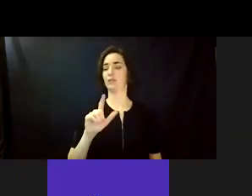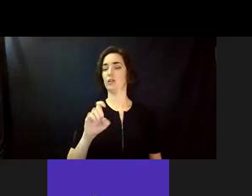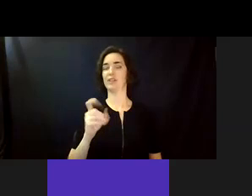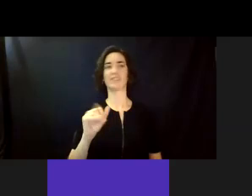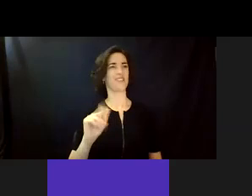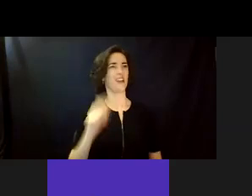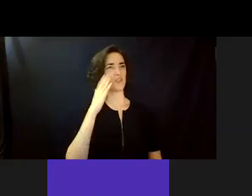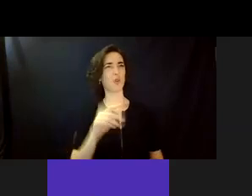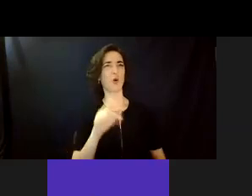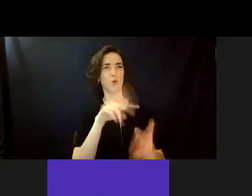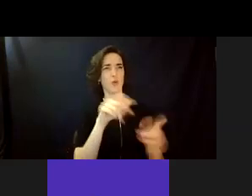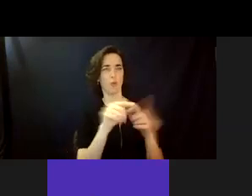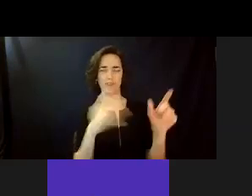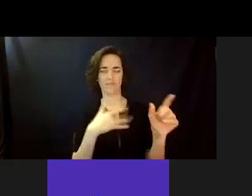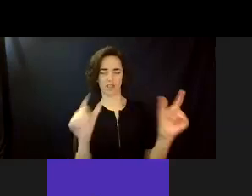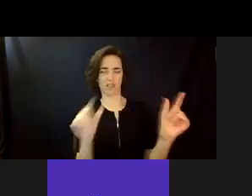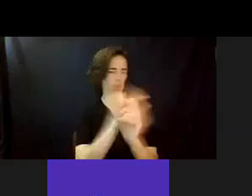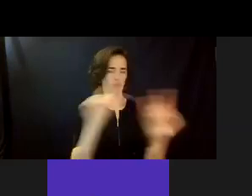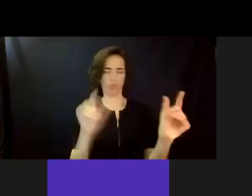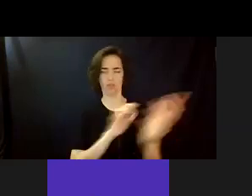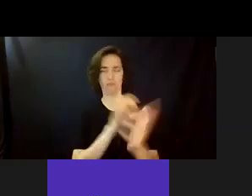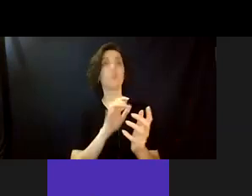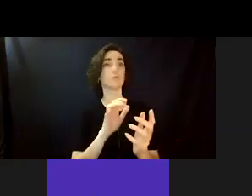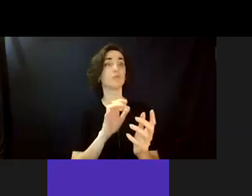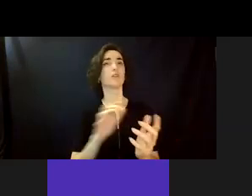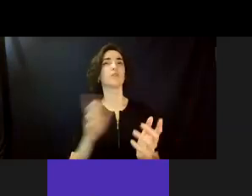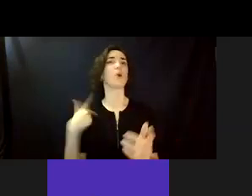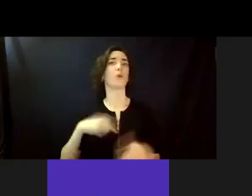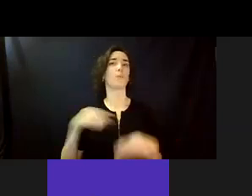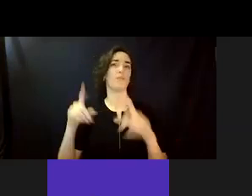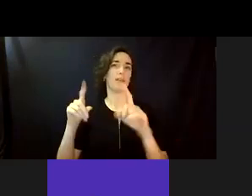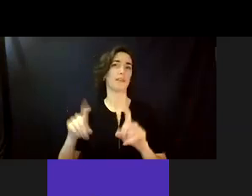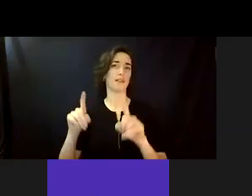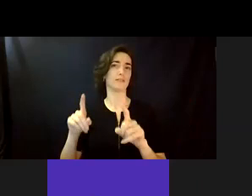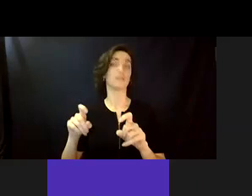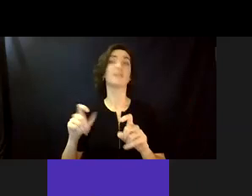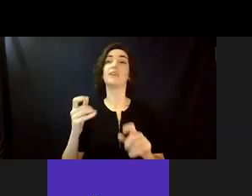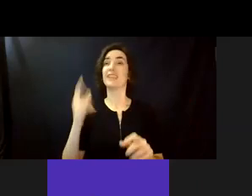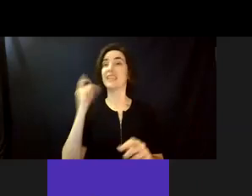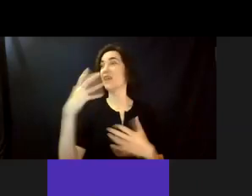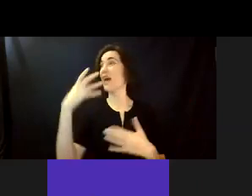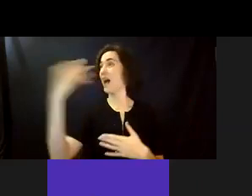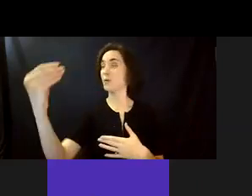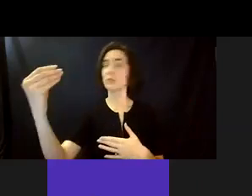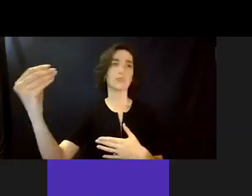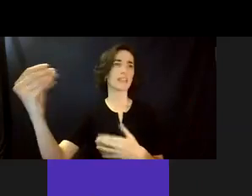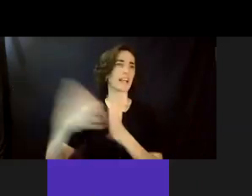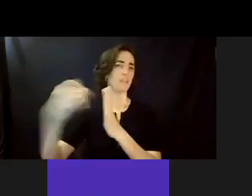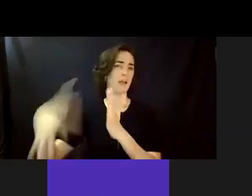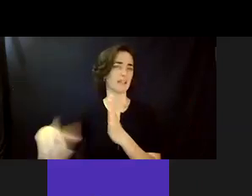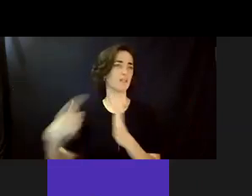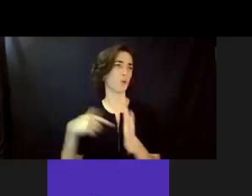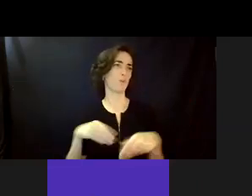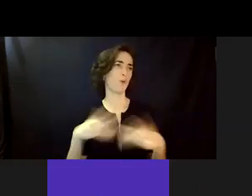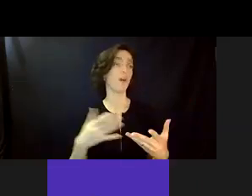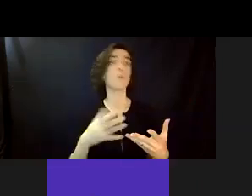the IEP pending they take the test over here. I know it's very expensive if they go on outside. But everyone else can get, a letter